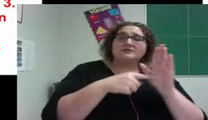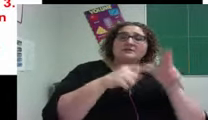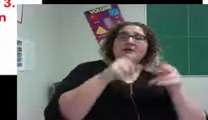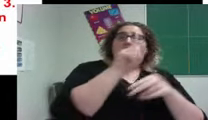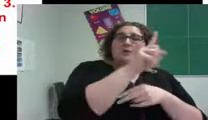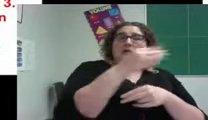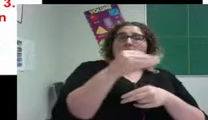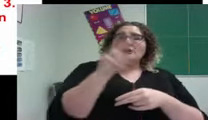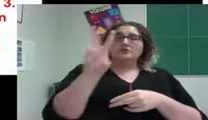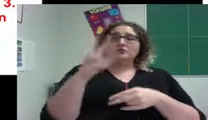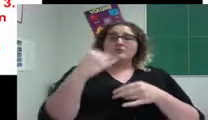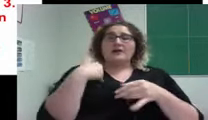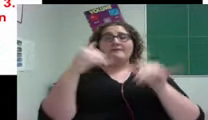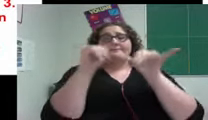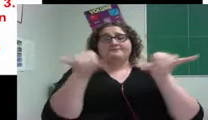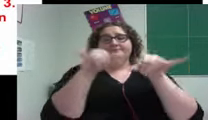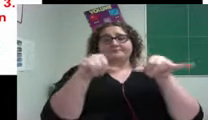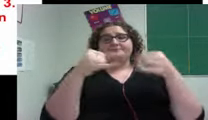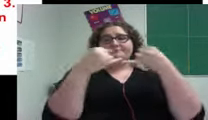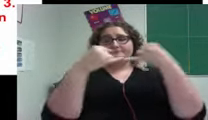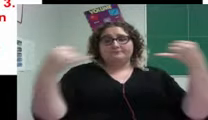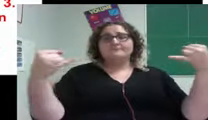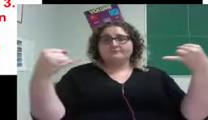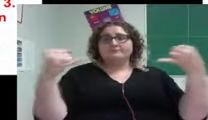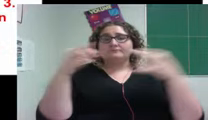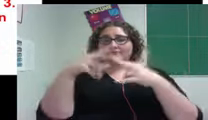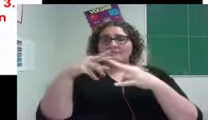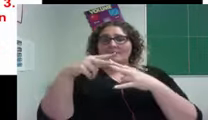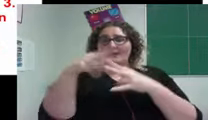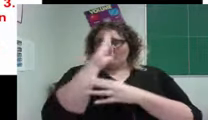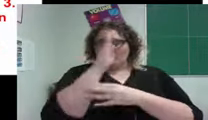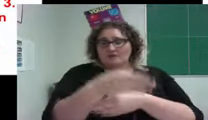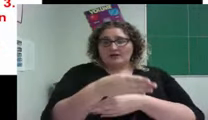angle 1 plus angle 2 has to equal 180, and angle 2 plus